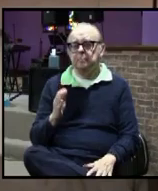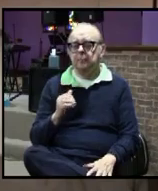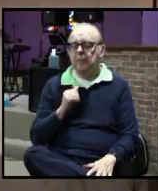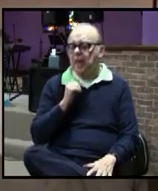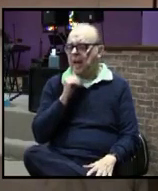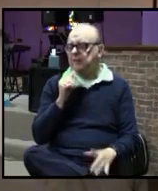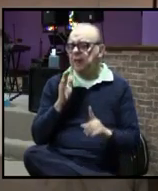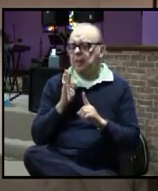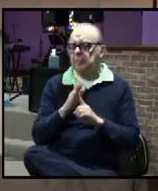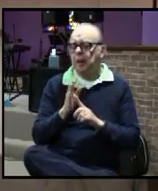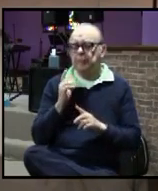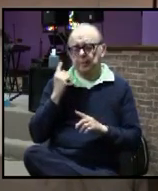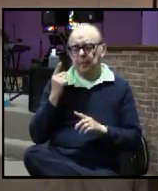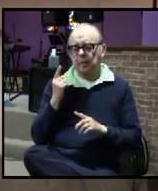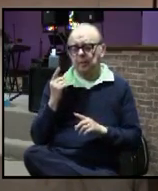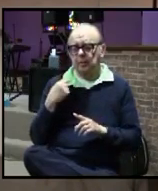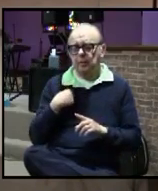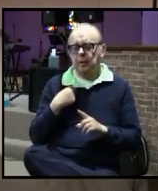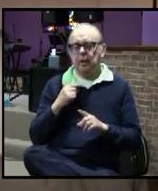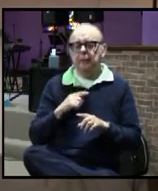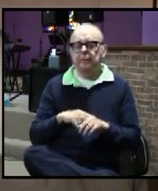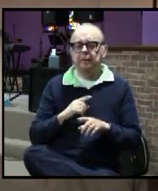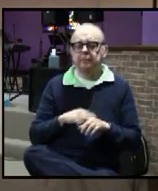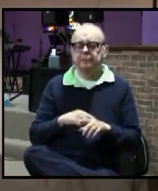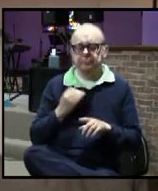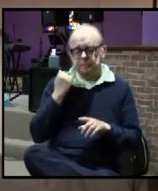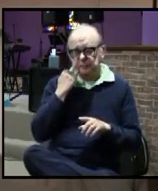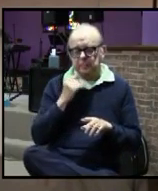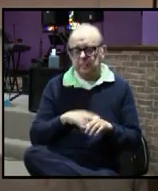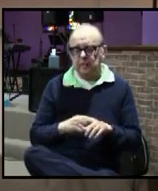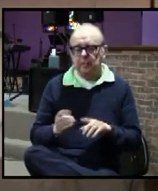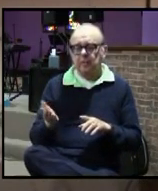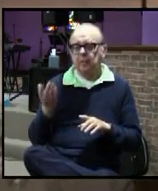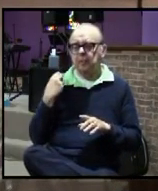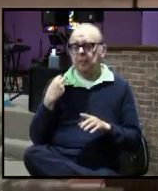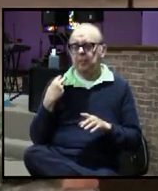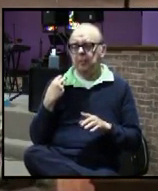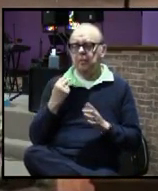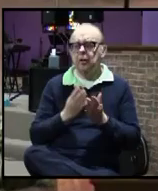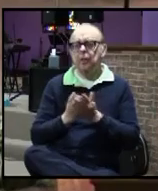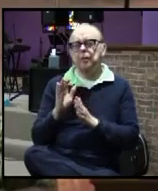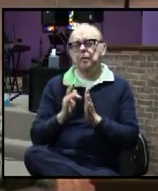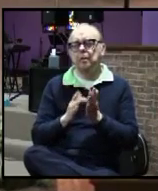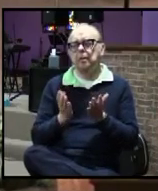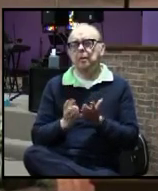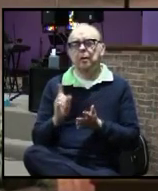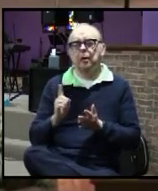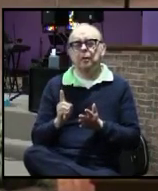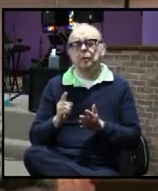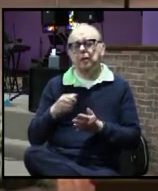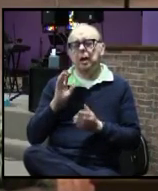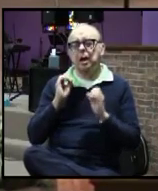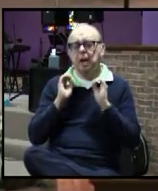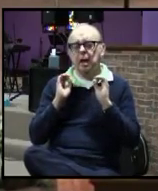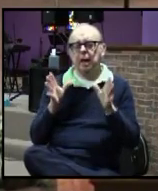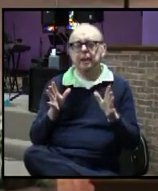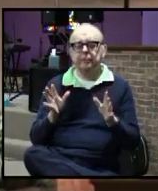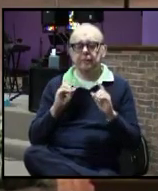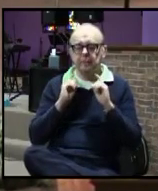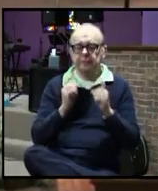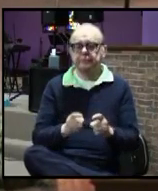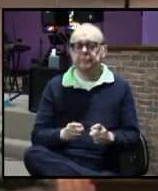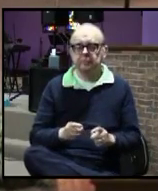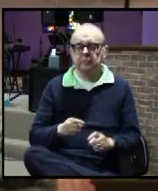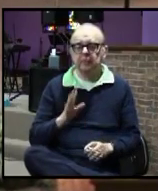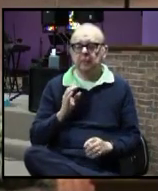know that's not popular, but I could, if we had time and we don't, if I had time, we could go back and we could look throughout the Bible where God hates sin. Now, it's